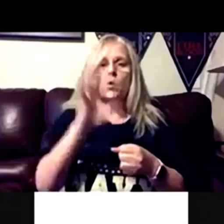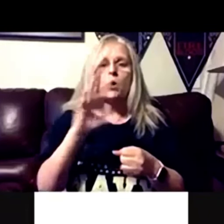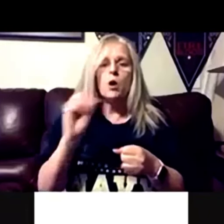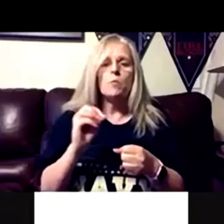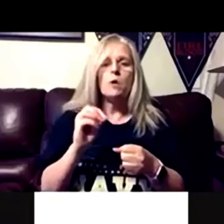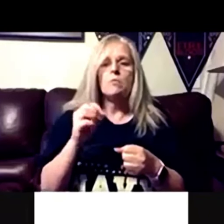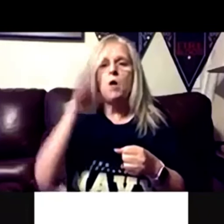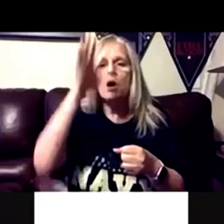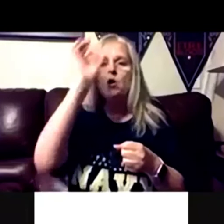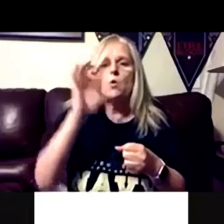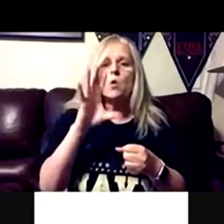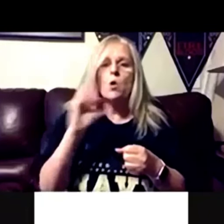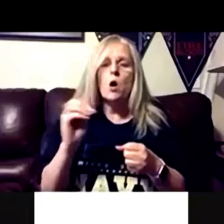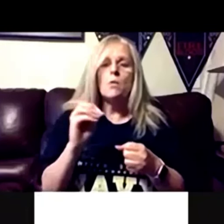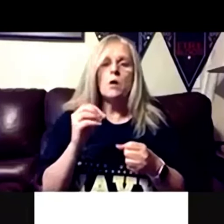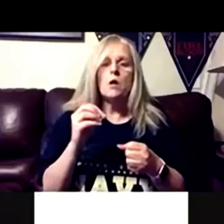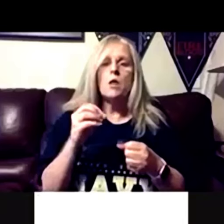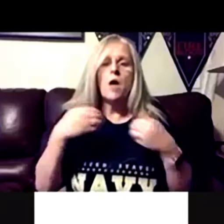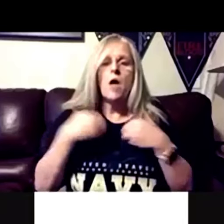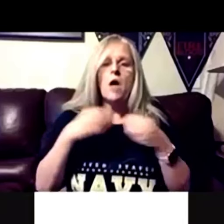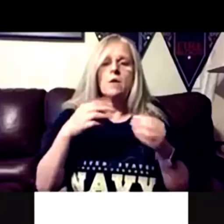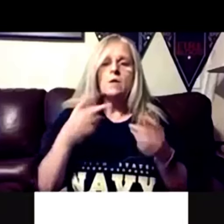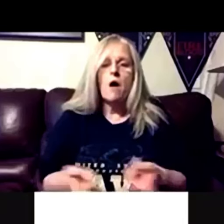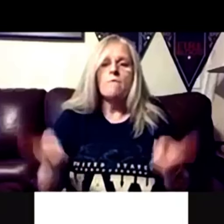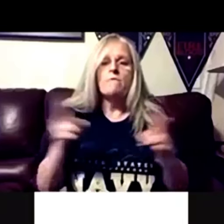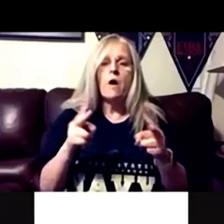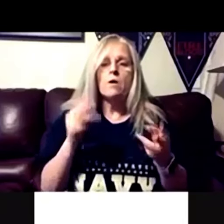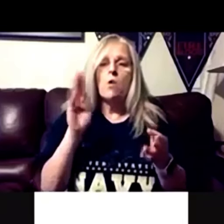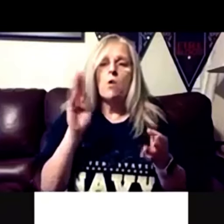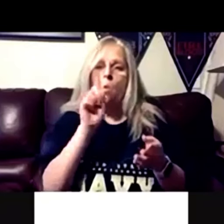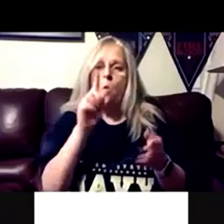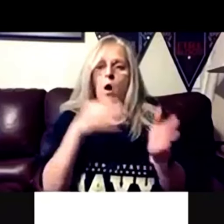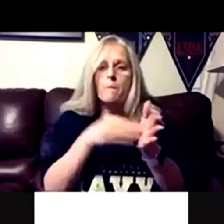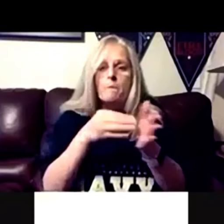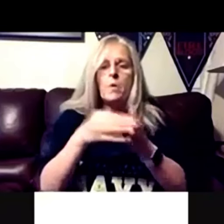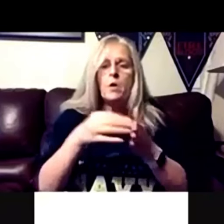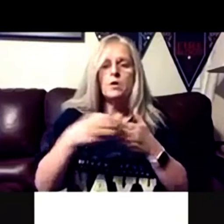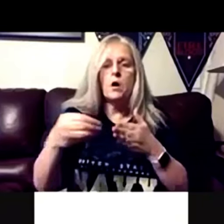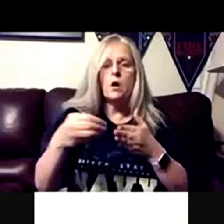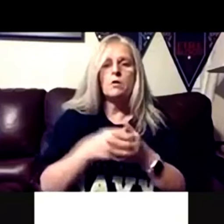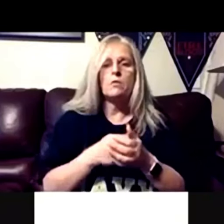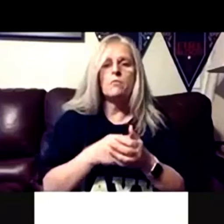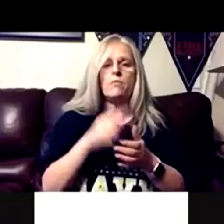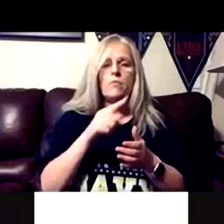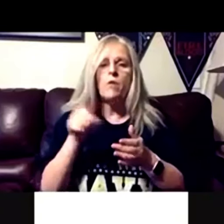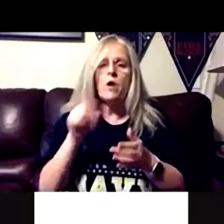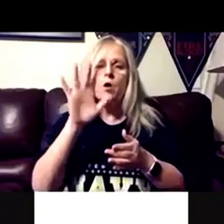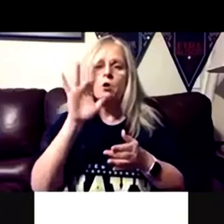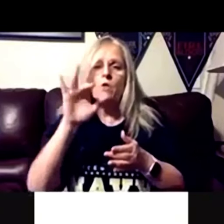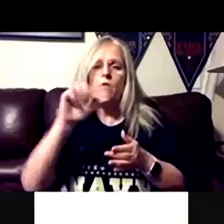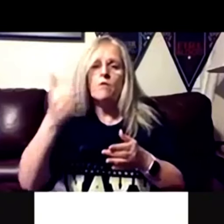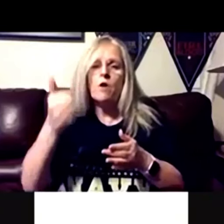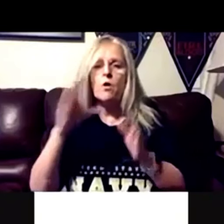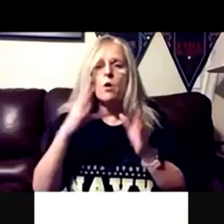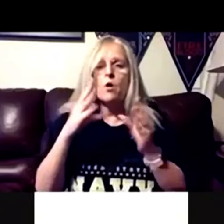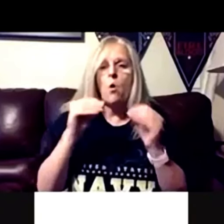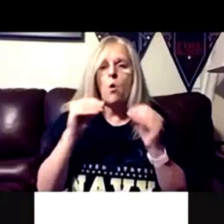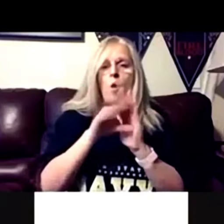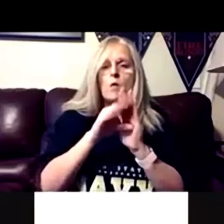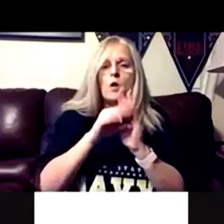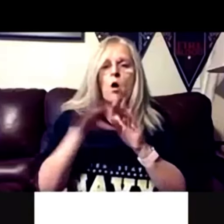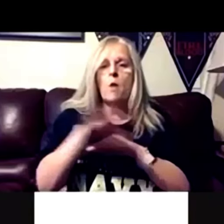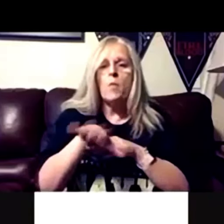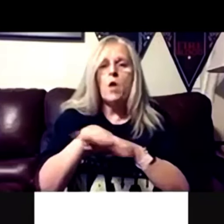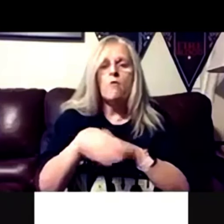company is a company that has a value of $1 billion. There are 25 other webinar platforms